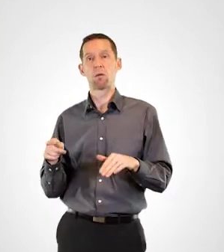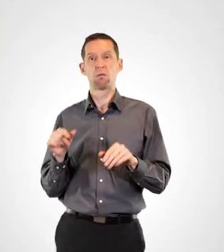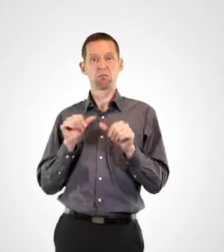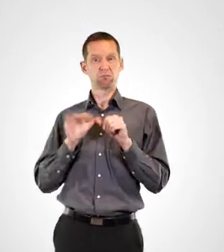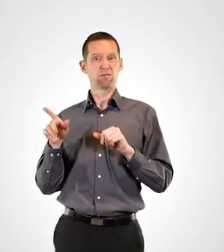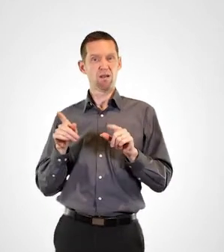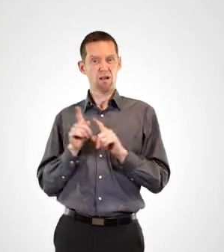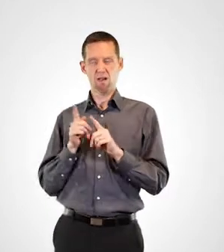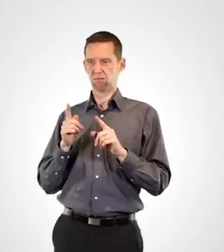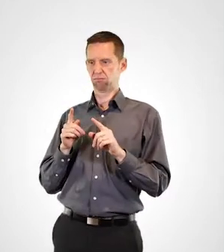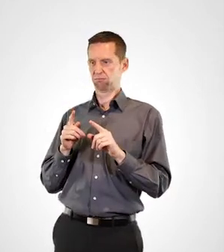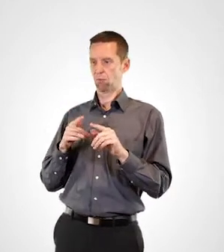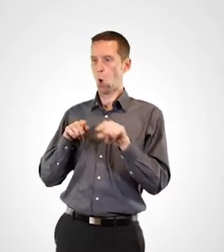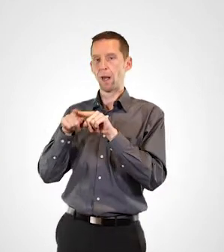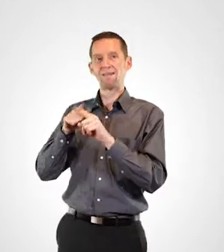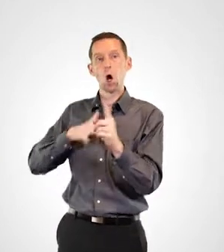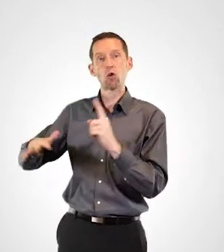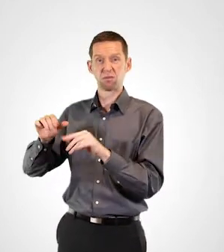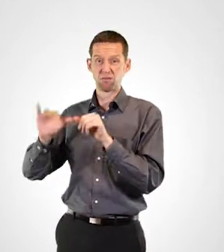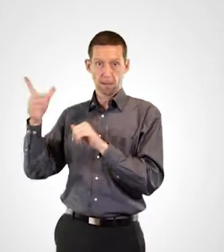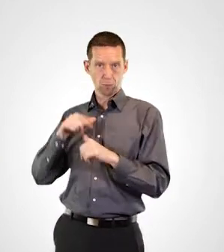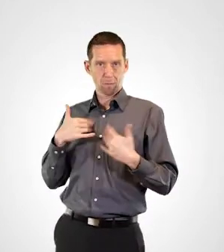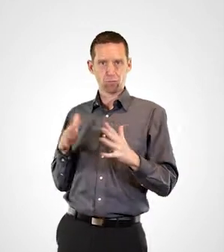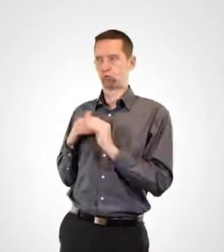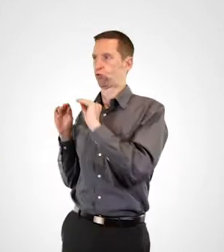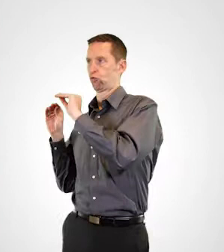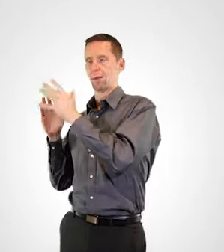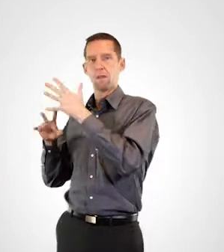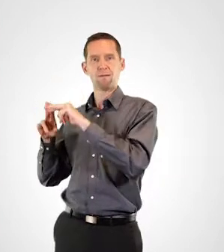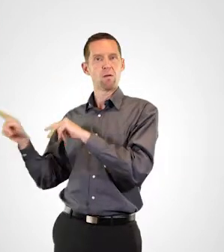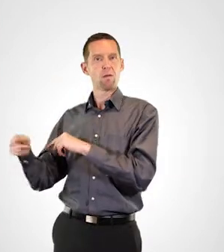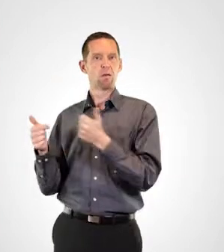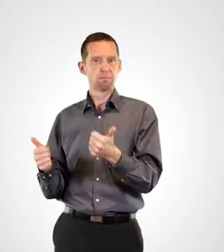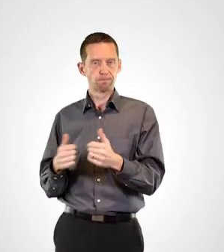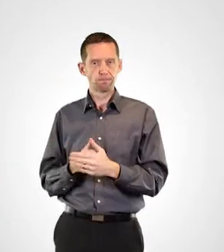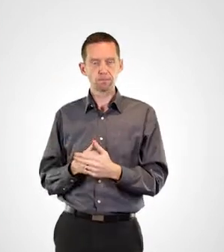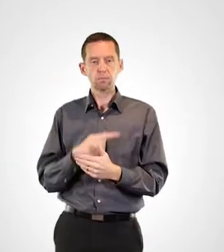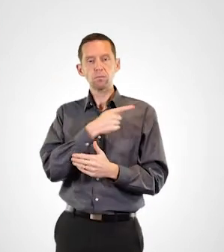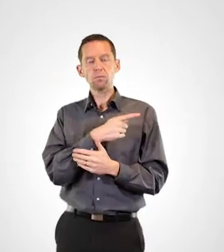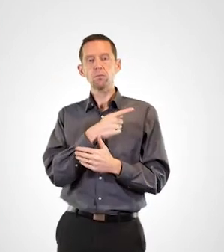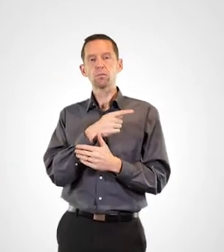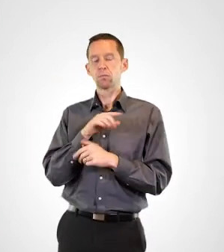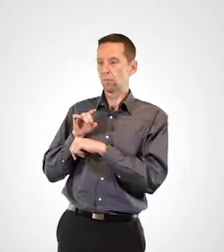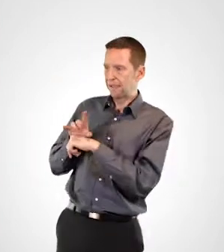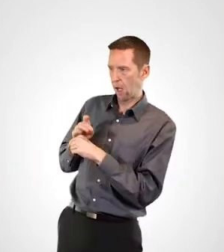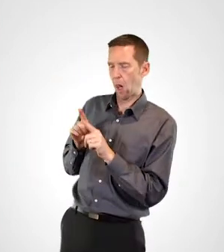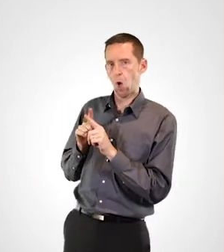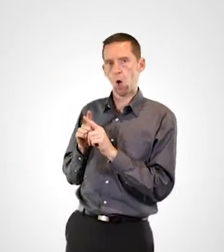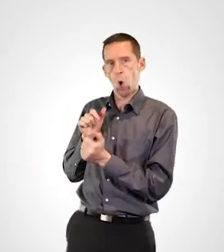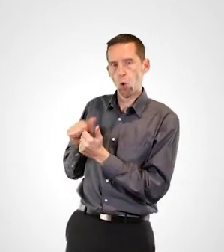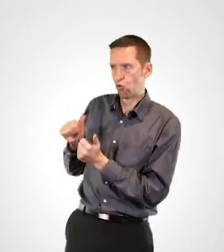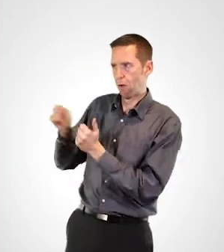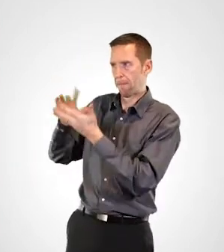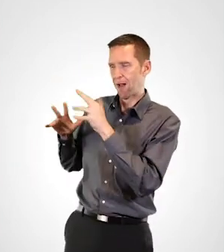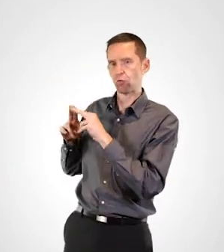rich, nice, rich learning environments, because that's what we've taught the parents to do. It's really helpful. The therapists are really liking it for coaching the